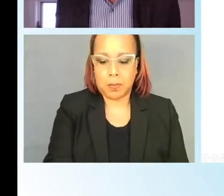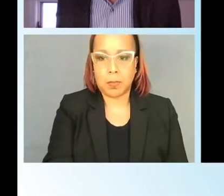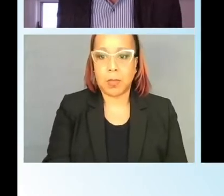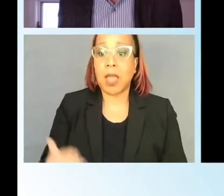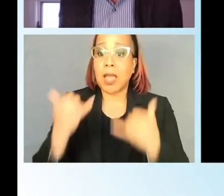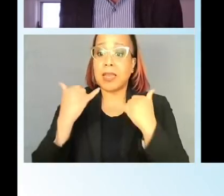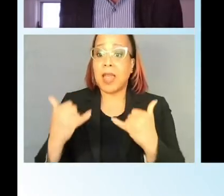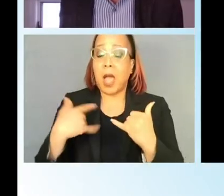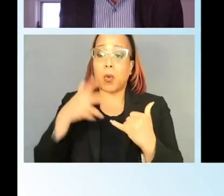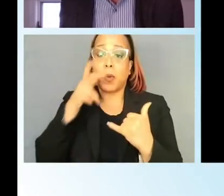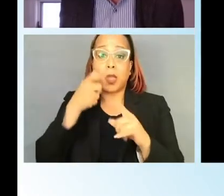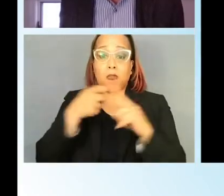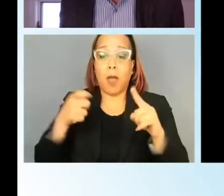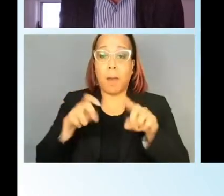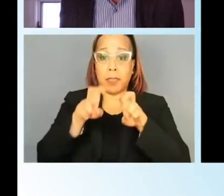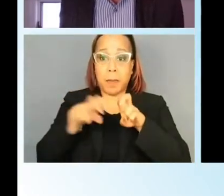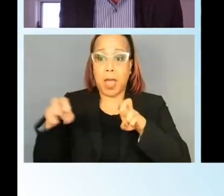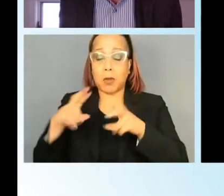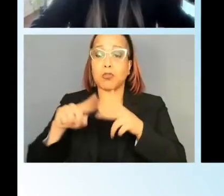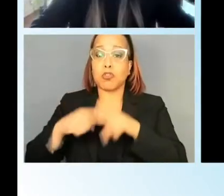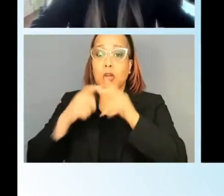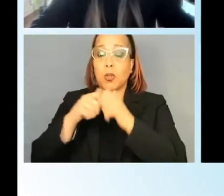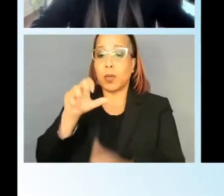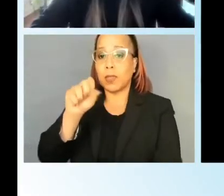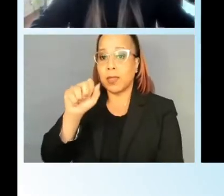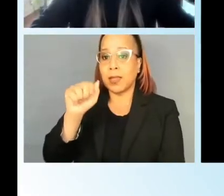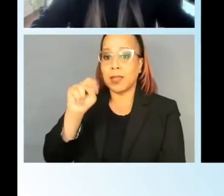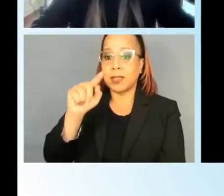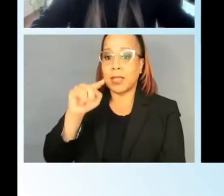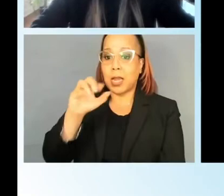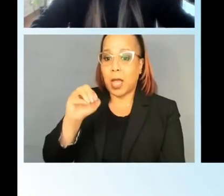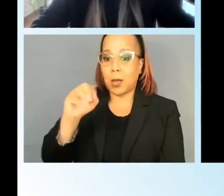panel, starting with Santiago X.